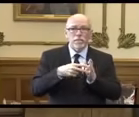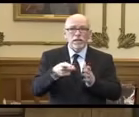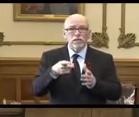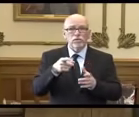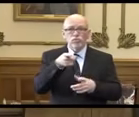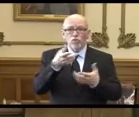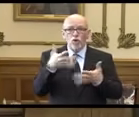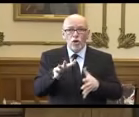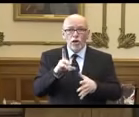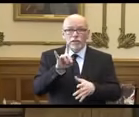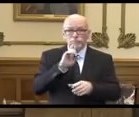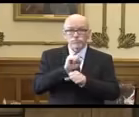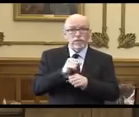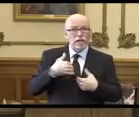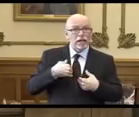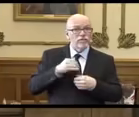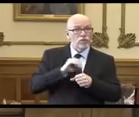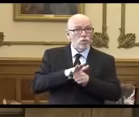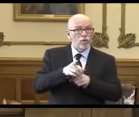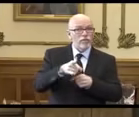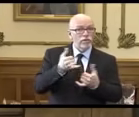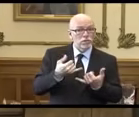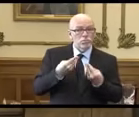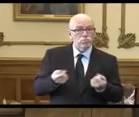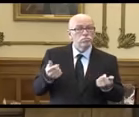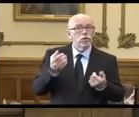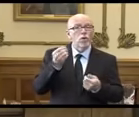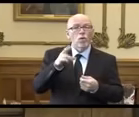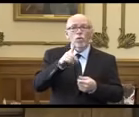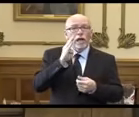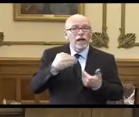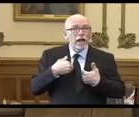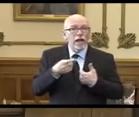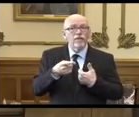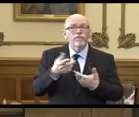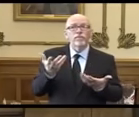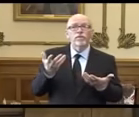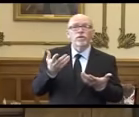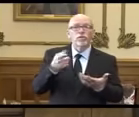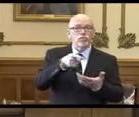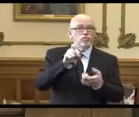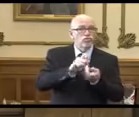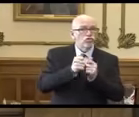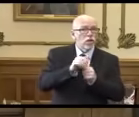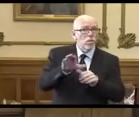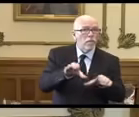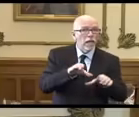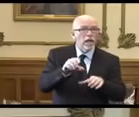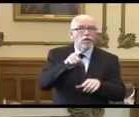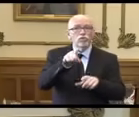had COVID-19, somebody who's not, and whether or not you should change how you behave based on that.